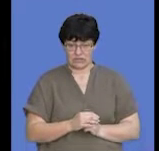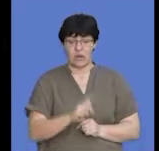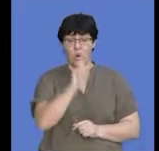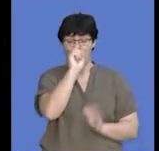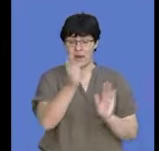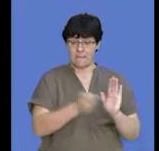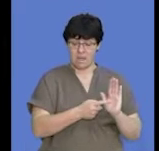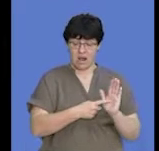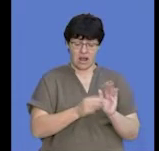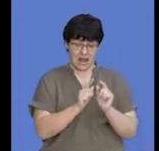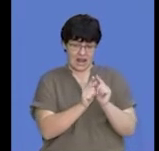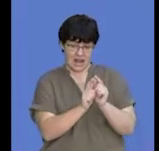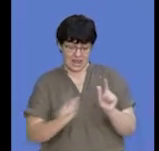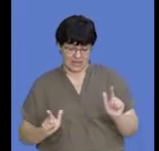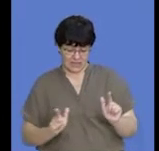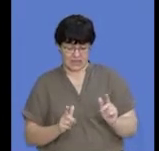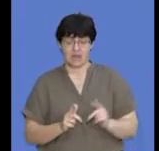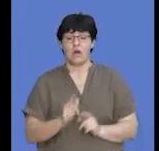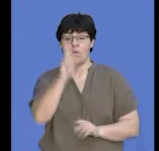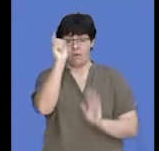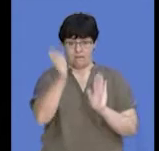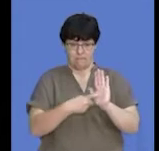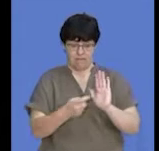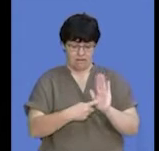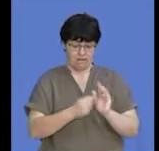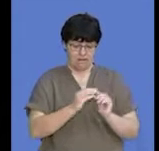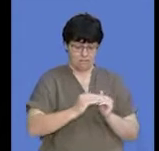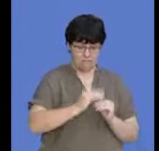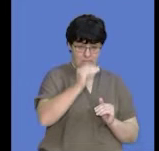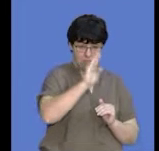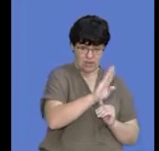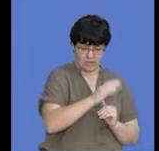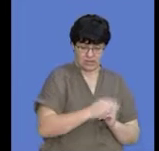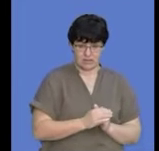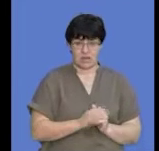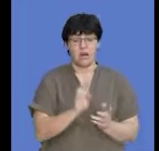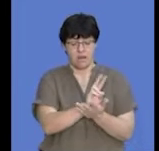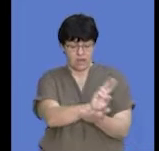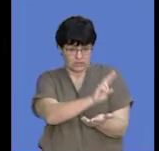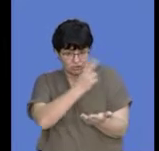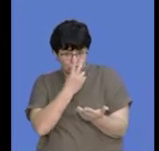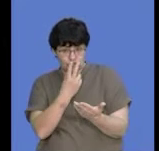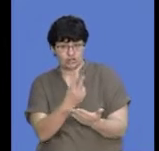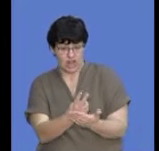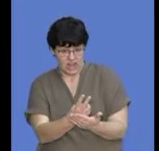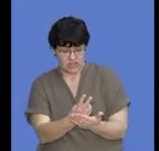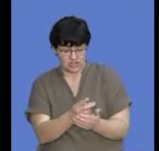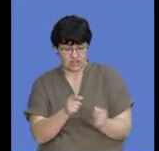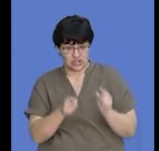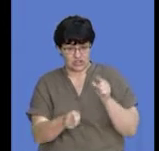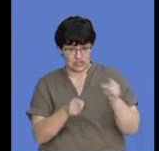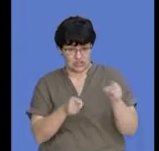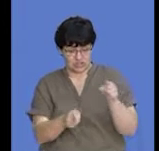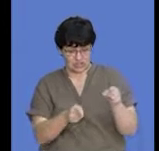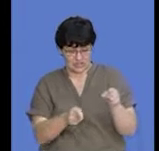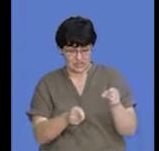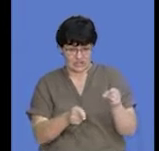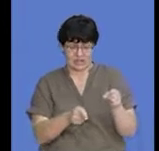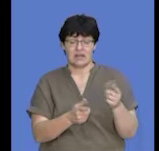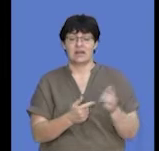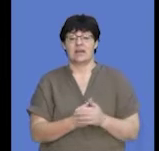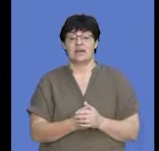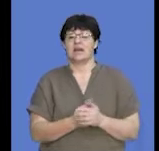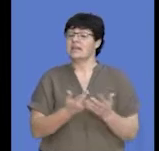for the length measurement, 1 mark for the breadth measurement, 1 mark for the conversion of the length, 1 mark for the conversion of the